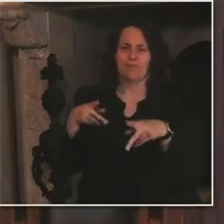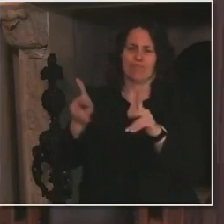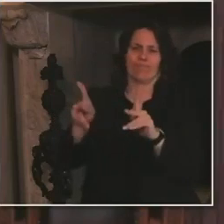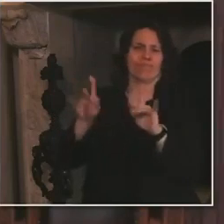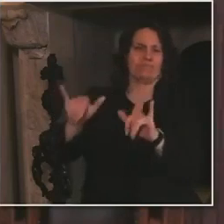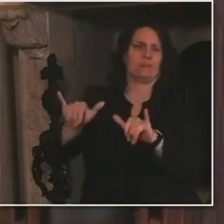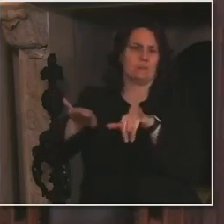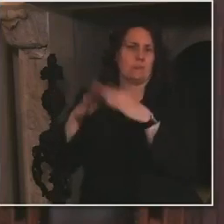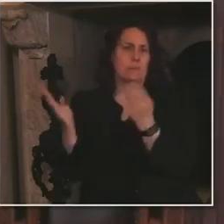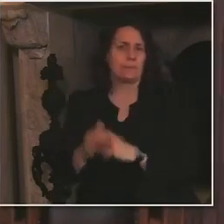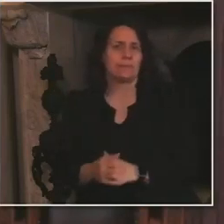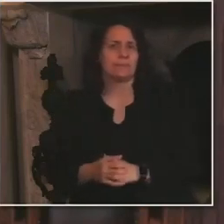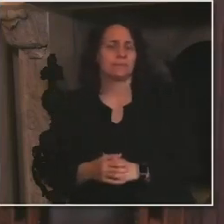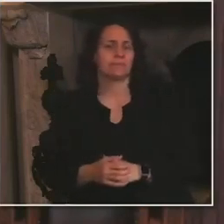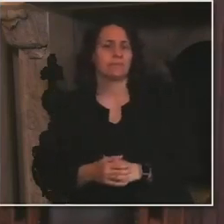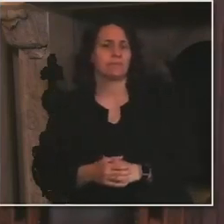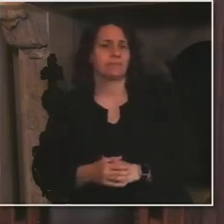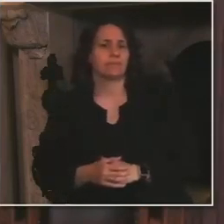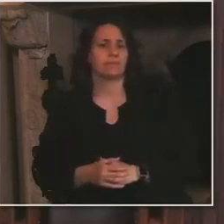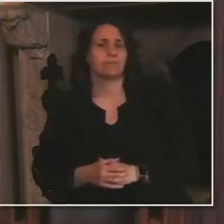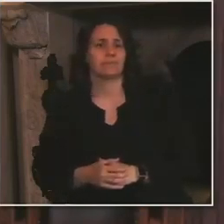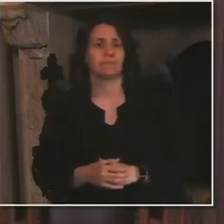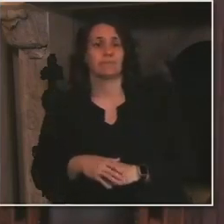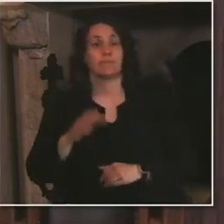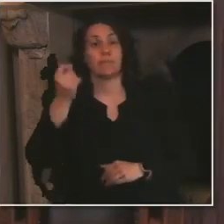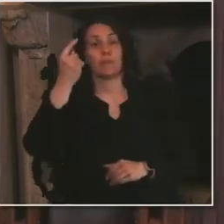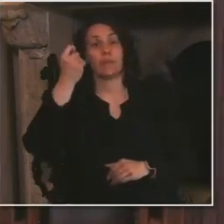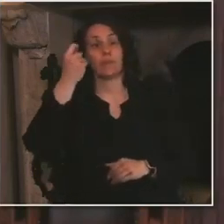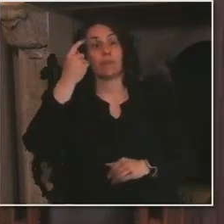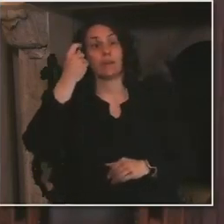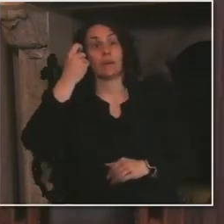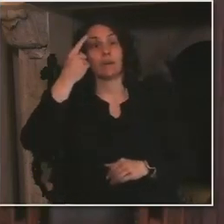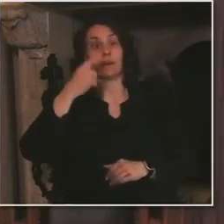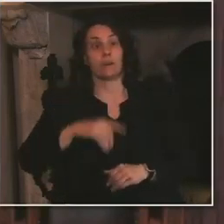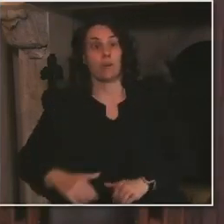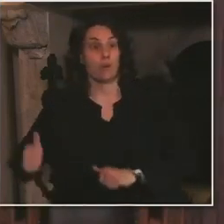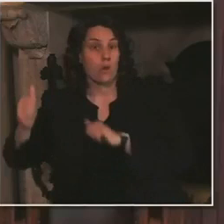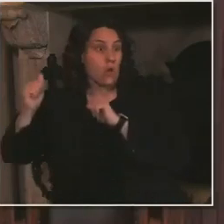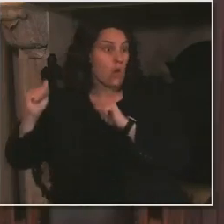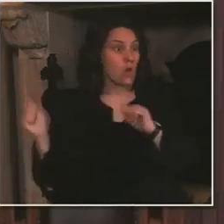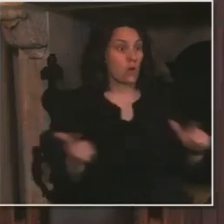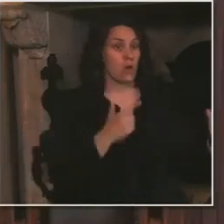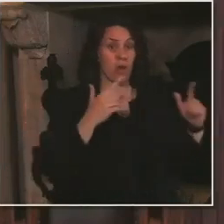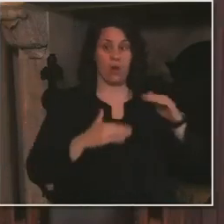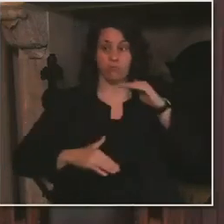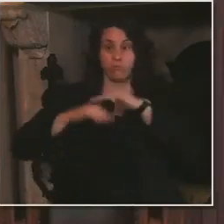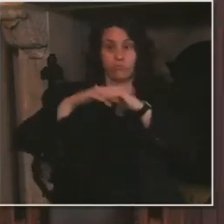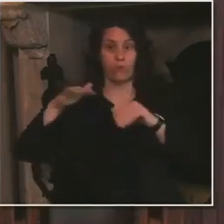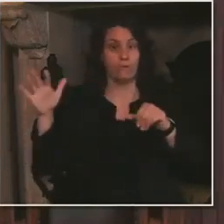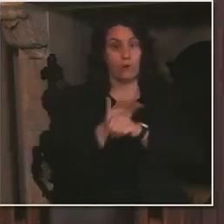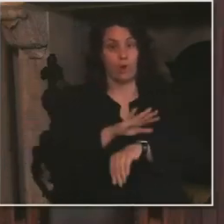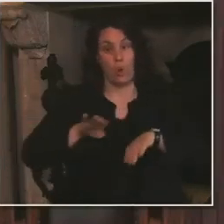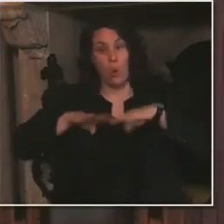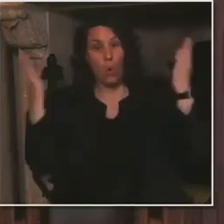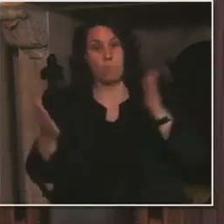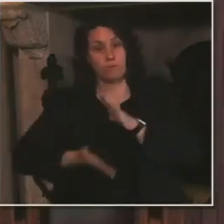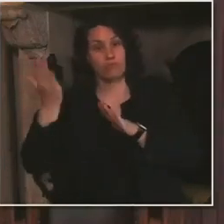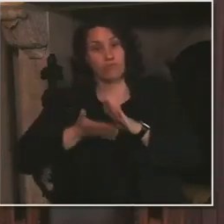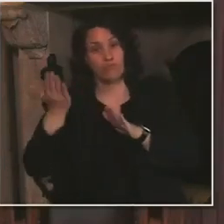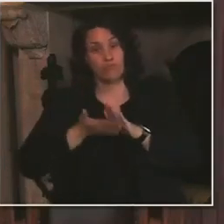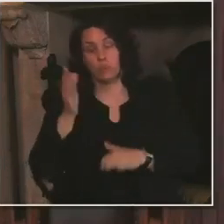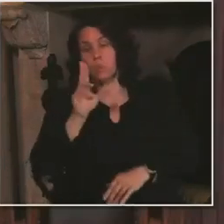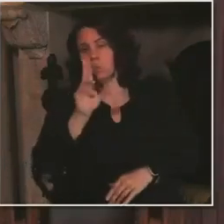they aren't back to full capacity. So together we're gonna get through this, and I understand that there's concern by